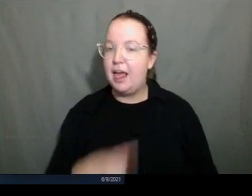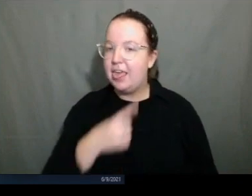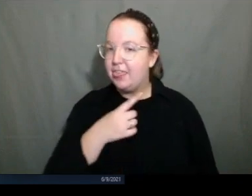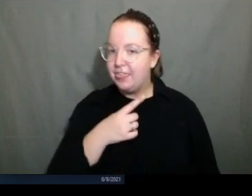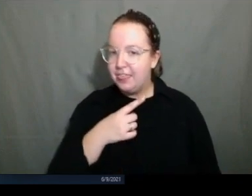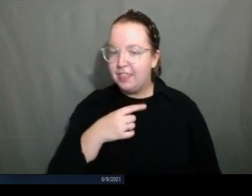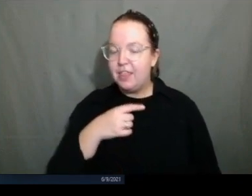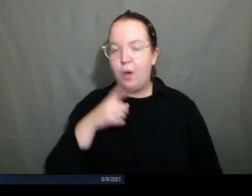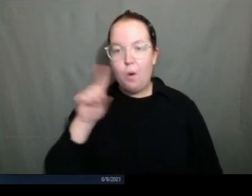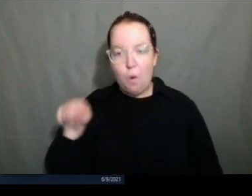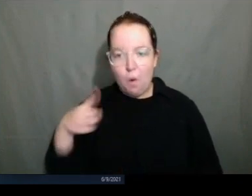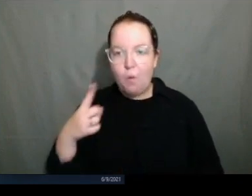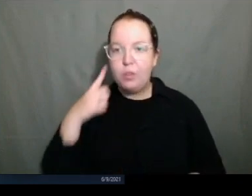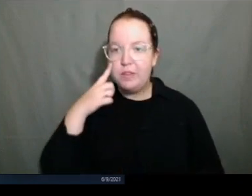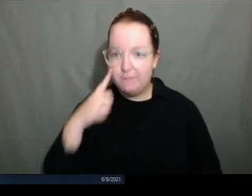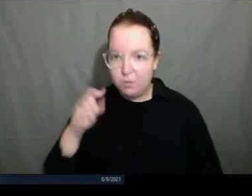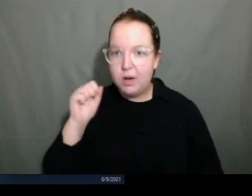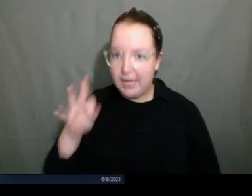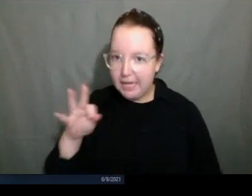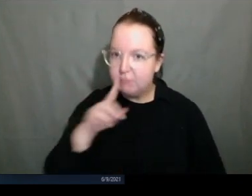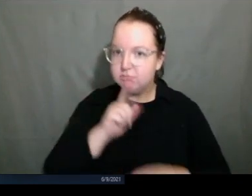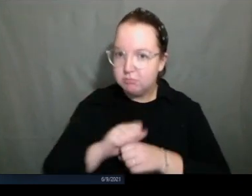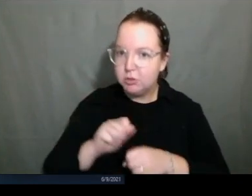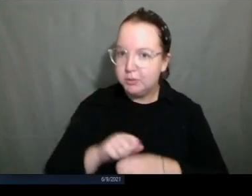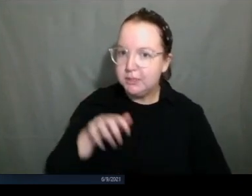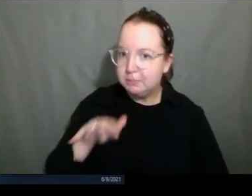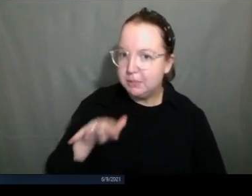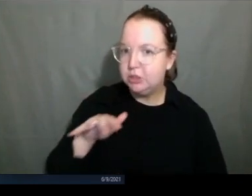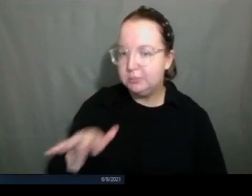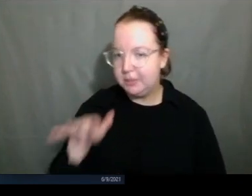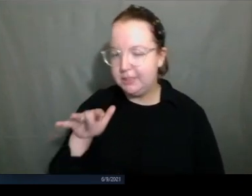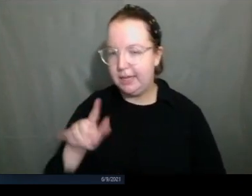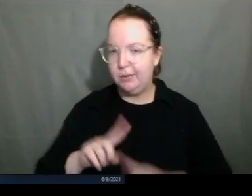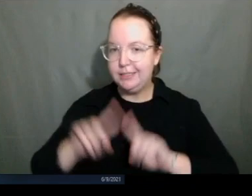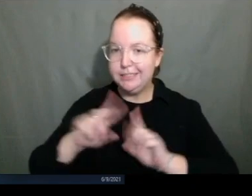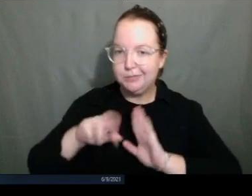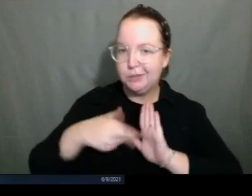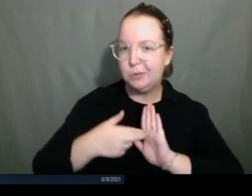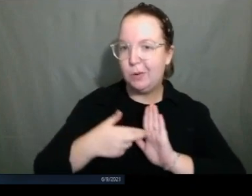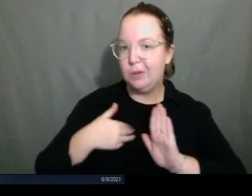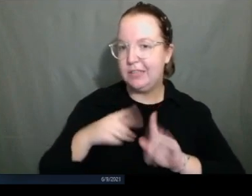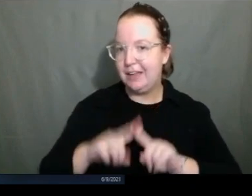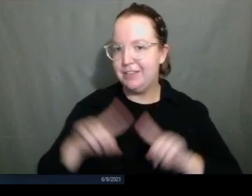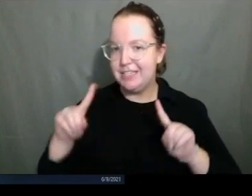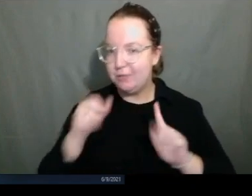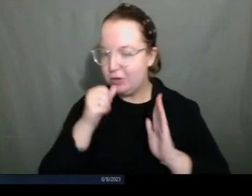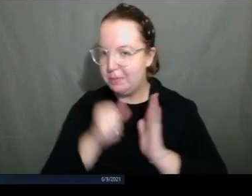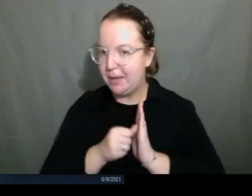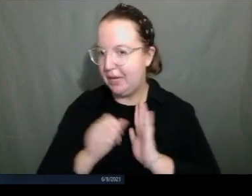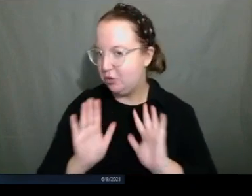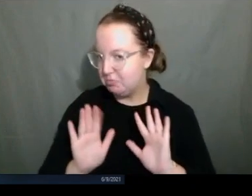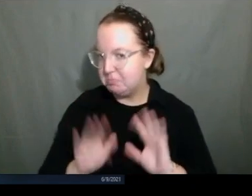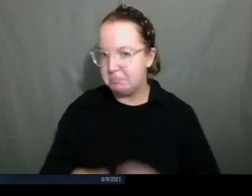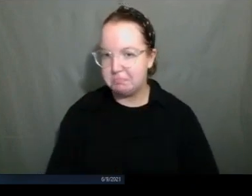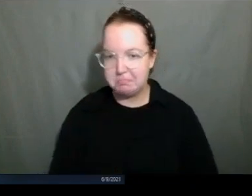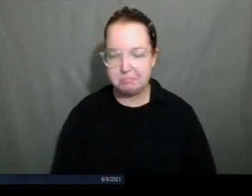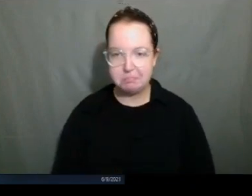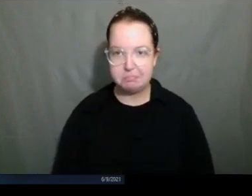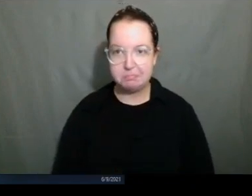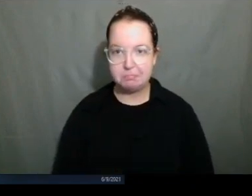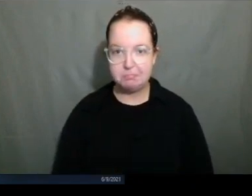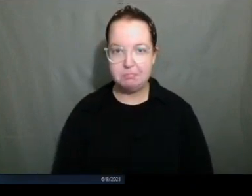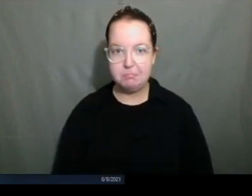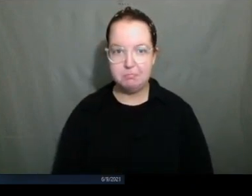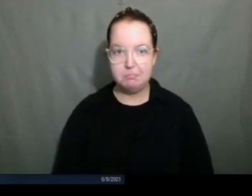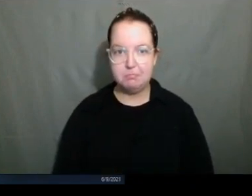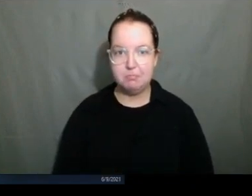of good to know. Okay. Factors, yeah. All right, perfect. So one more option